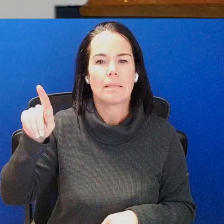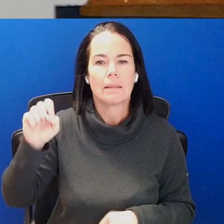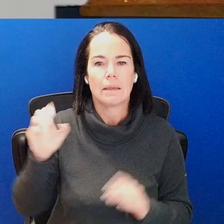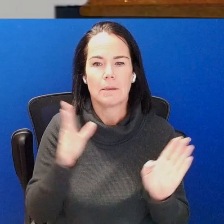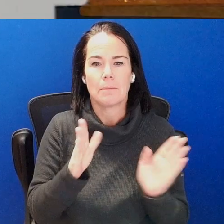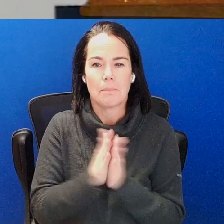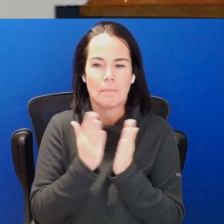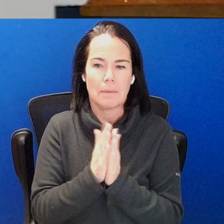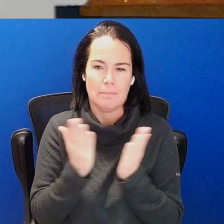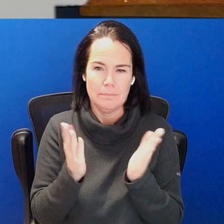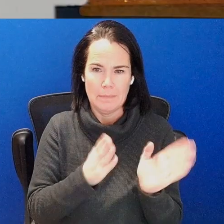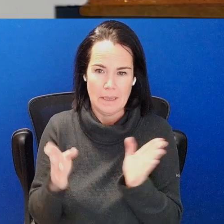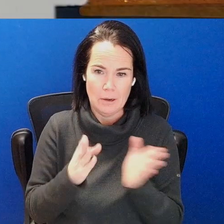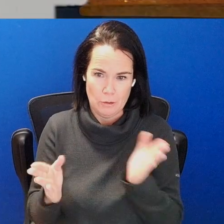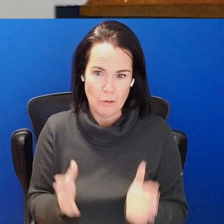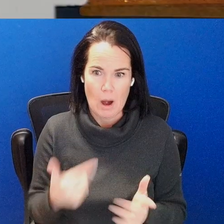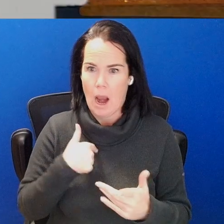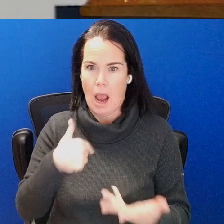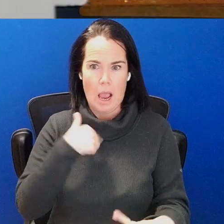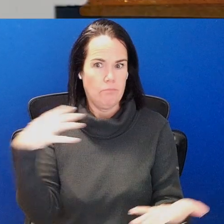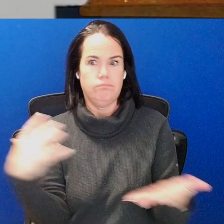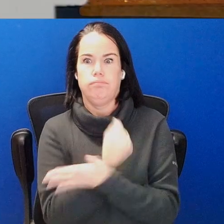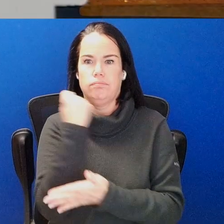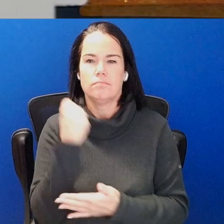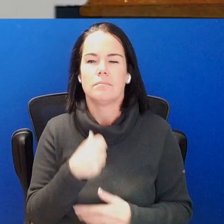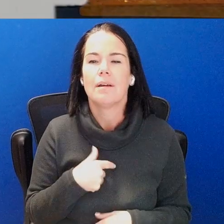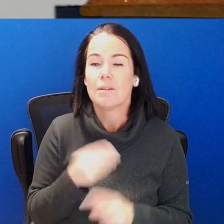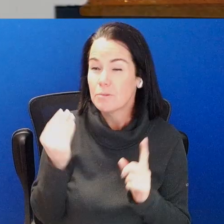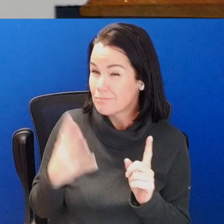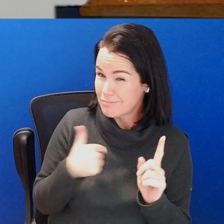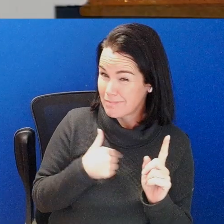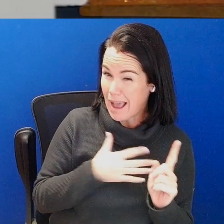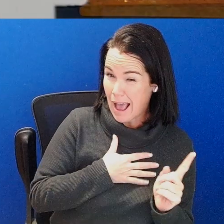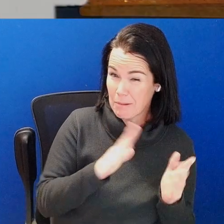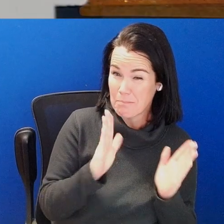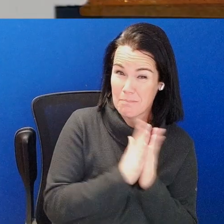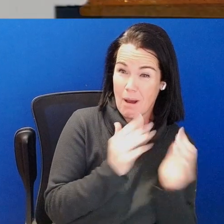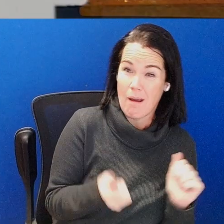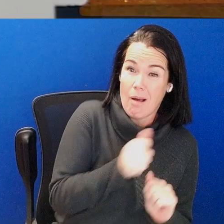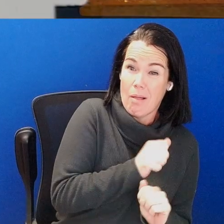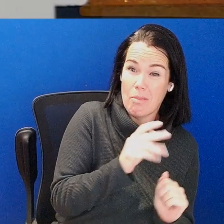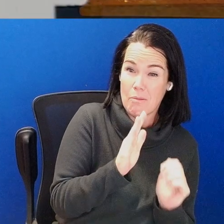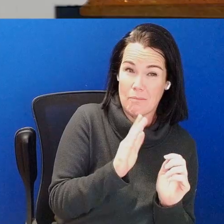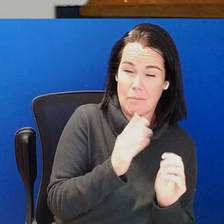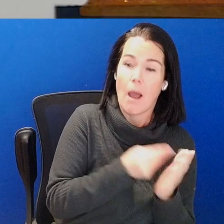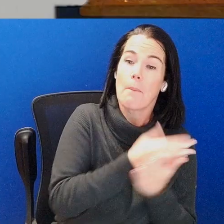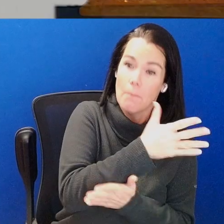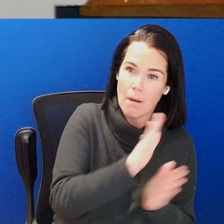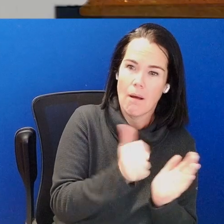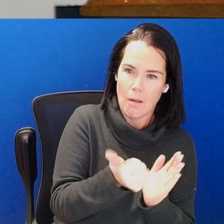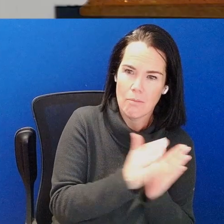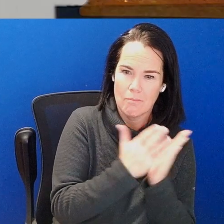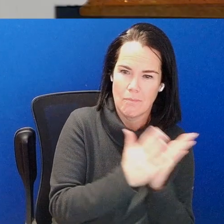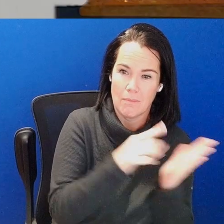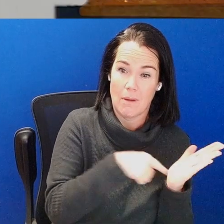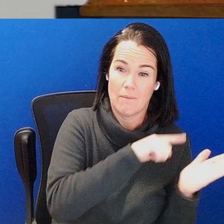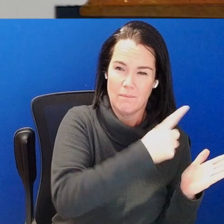will say I had actually purchased a different planner because that was the original plan, was to go a different route.